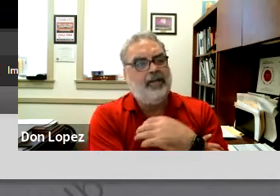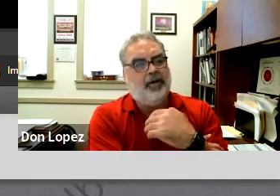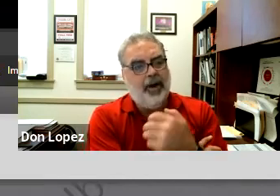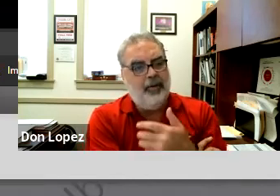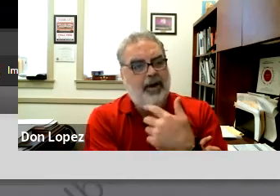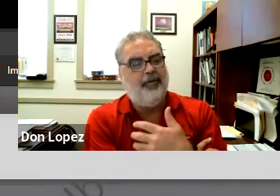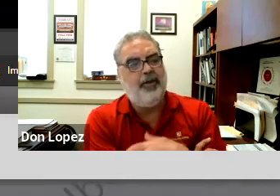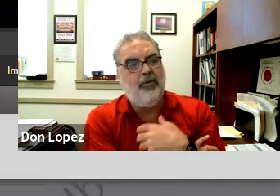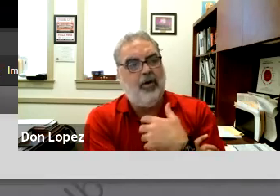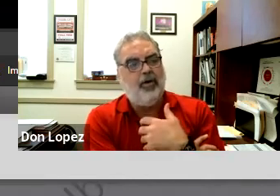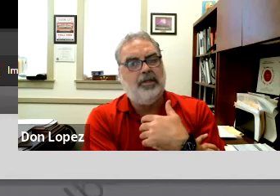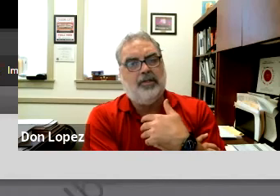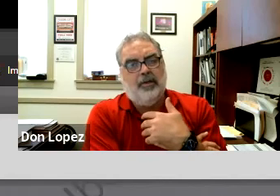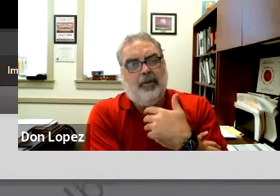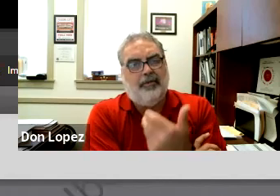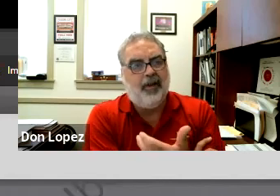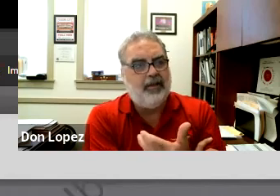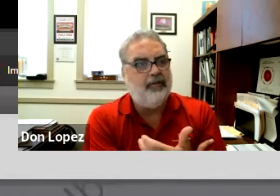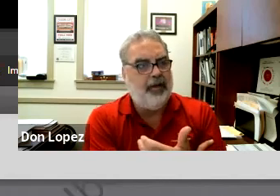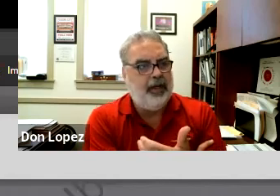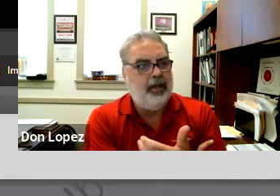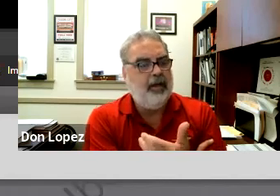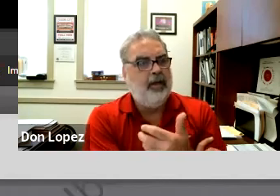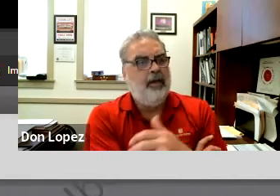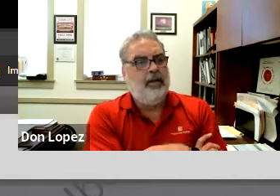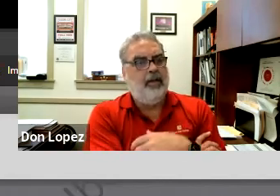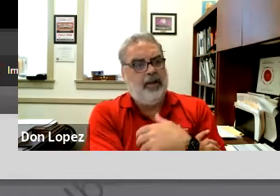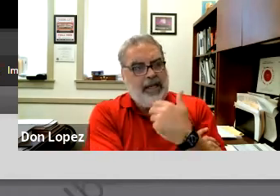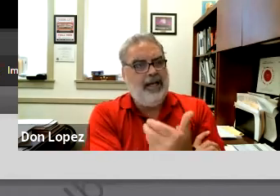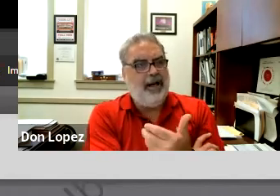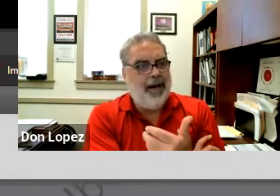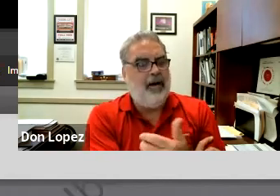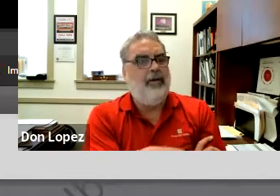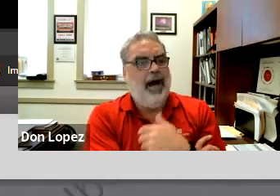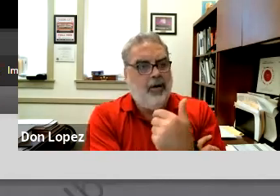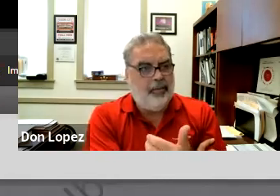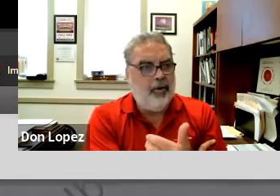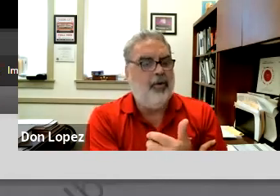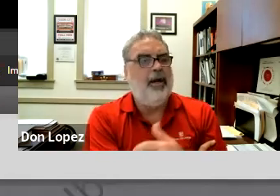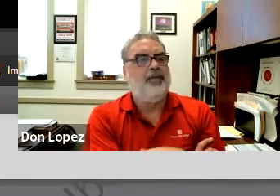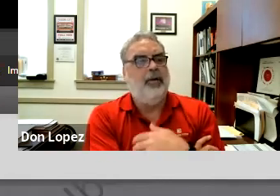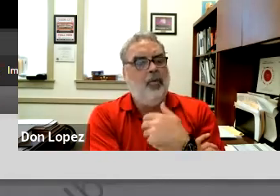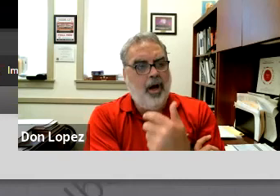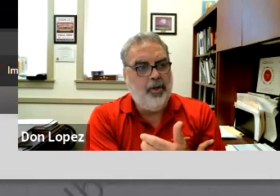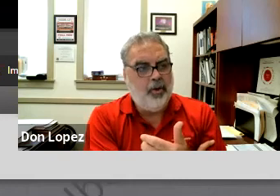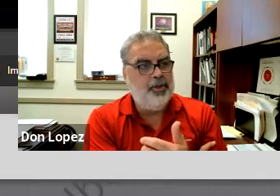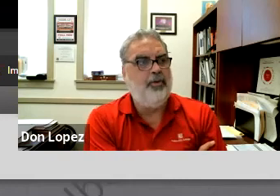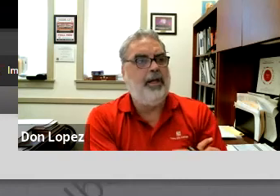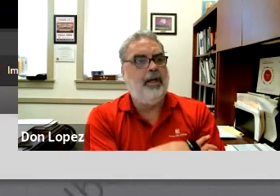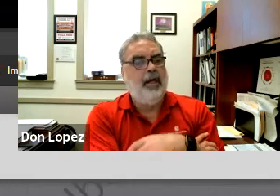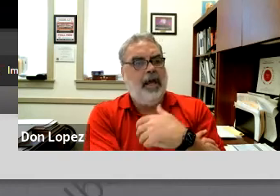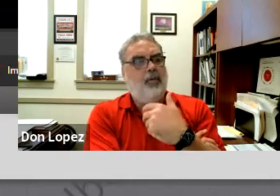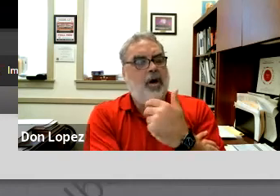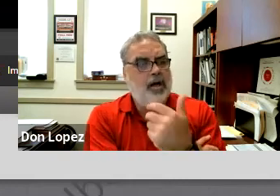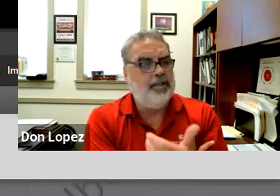And it's a great way for you all to be reflective in thinking about our programs and what you're